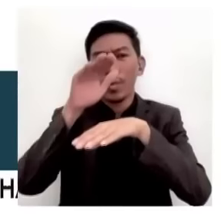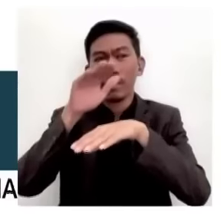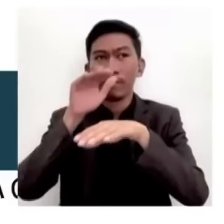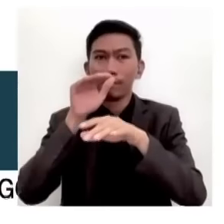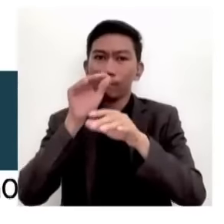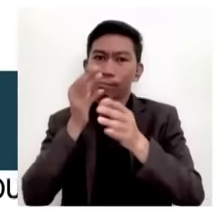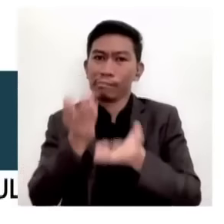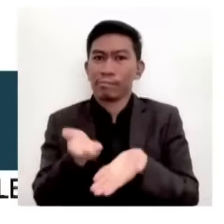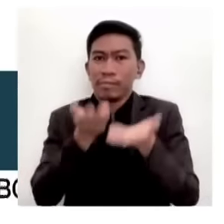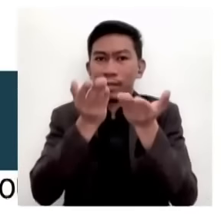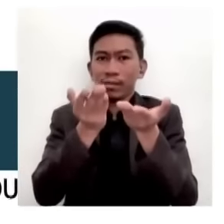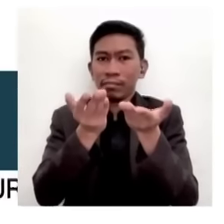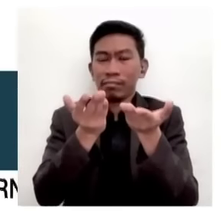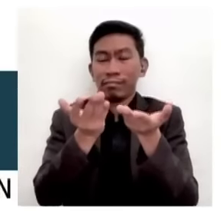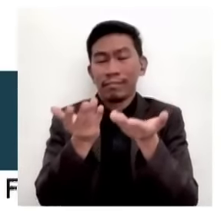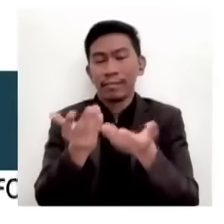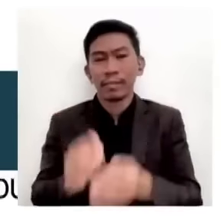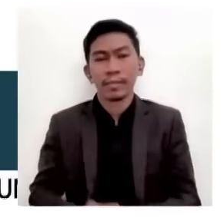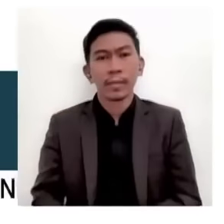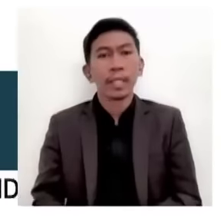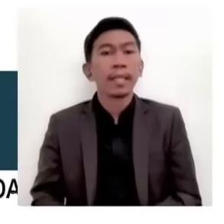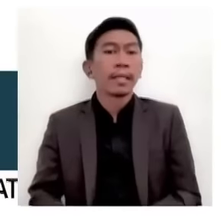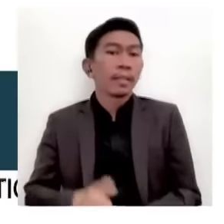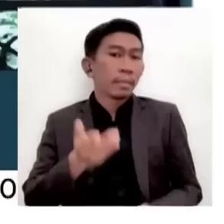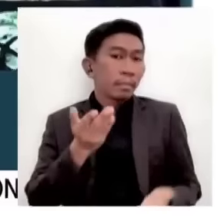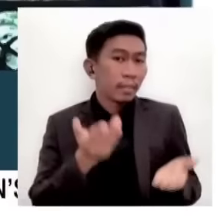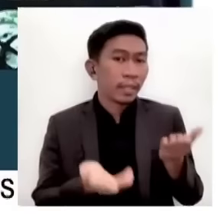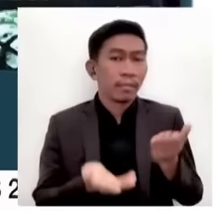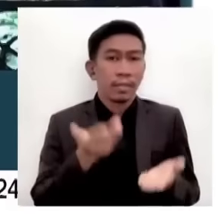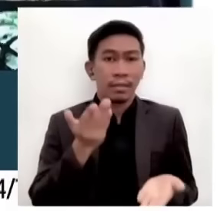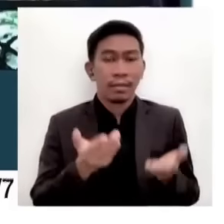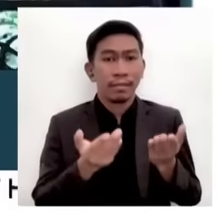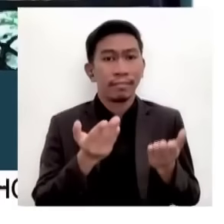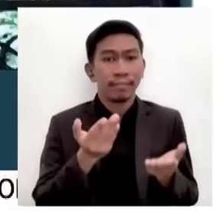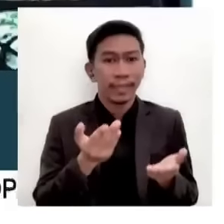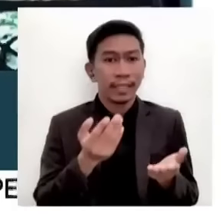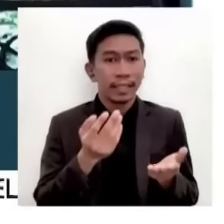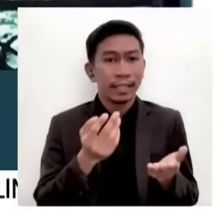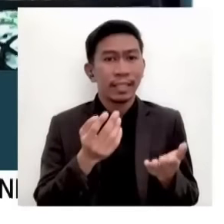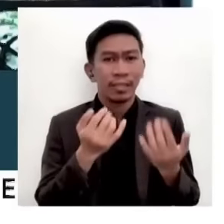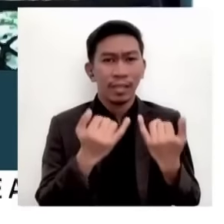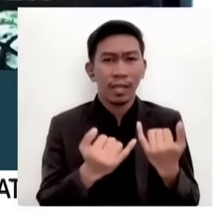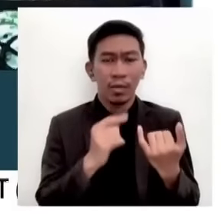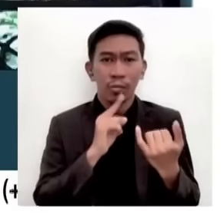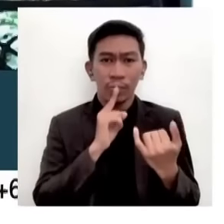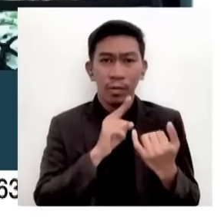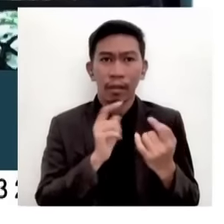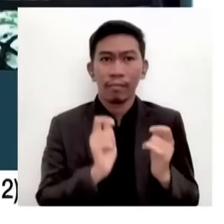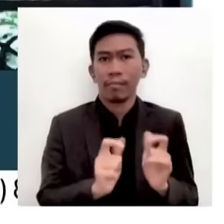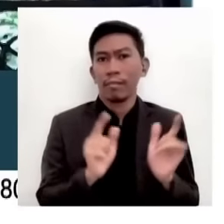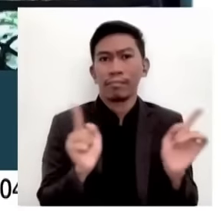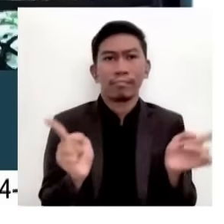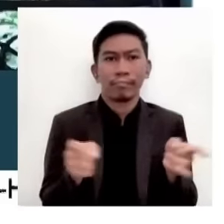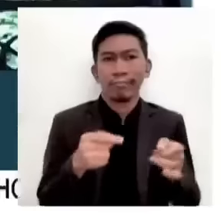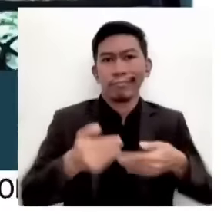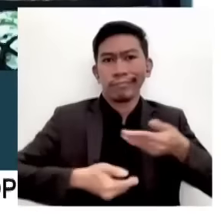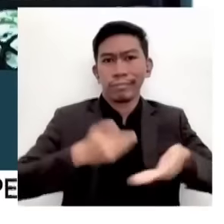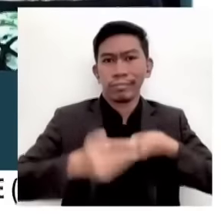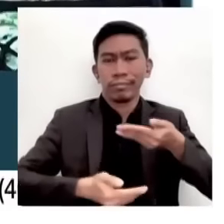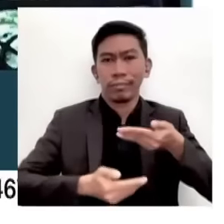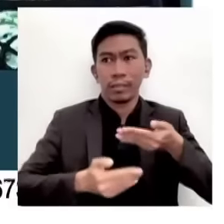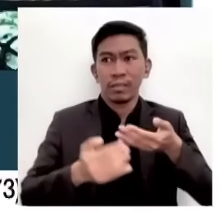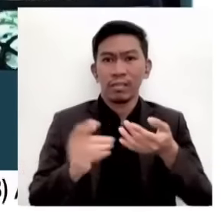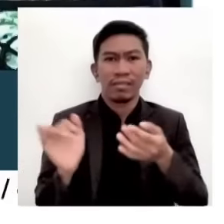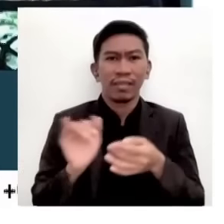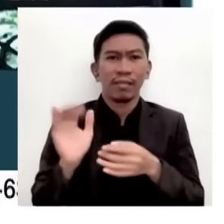Well, siguro, Carmina, kasi ito naman, hindi naman to natin iso-shortcut kagaya ng ginagawa sa People's